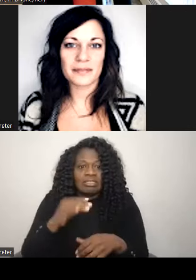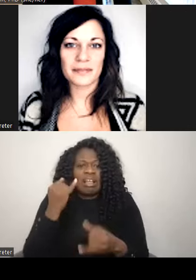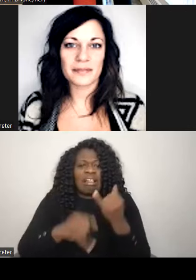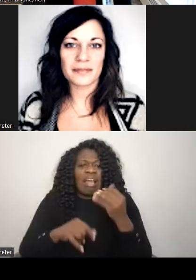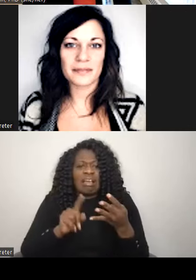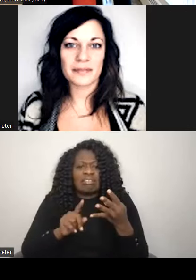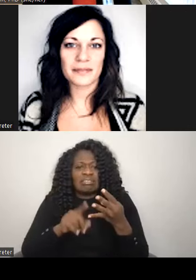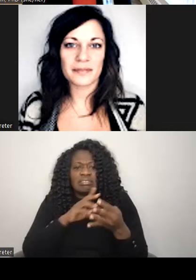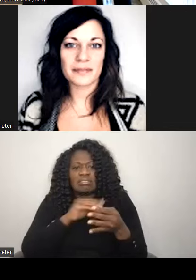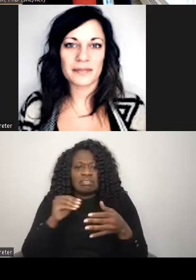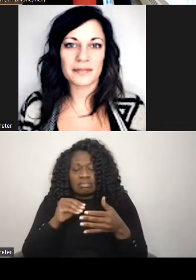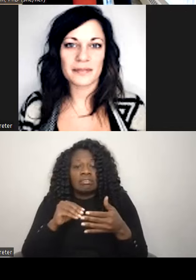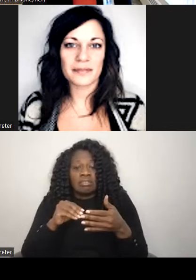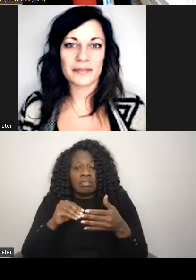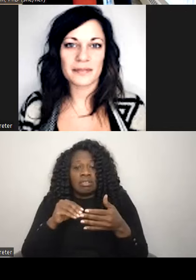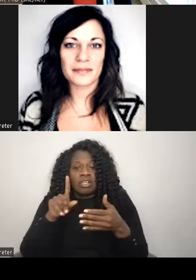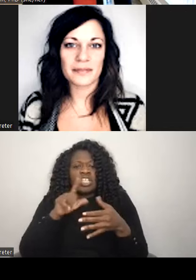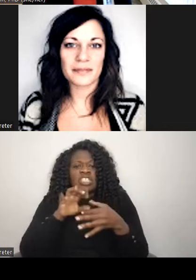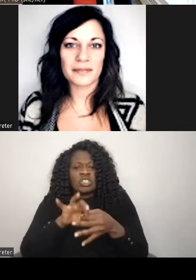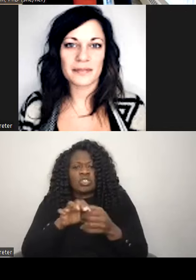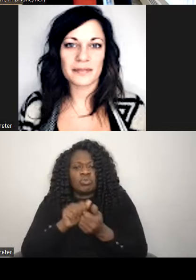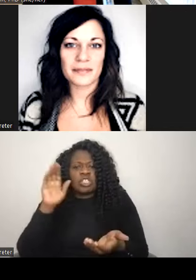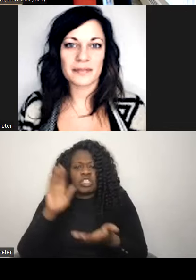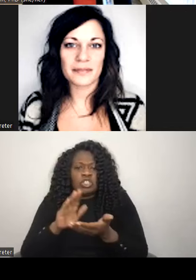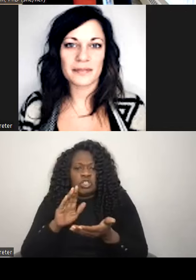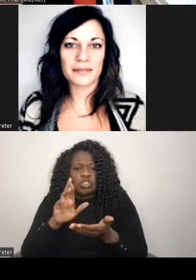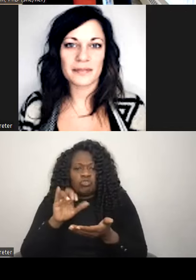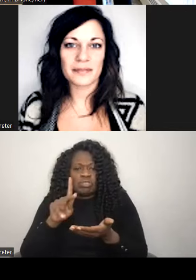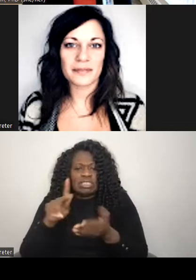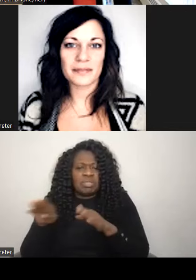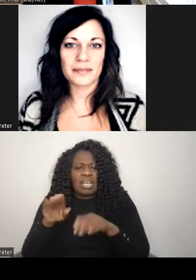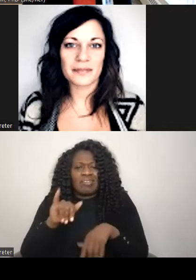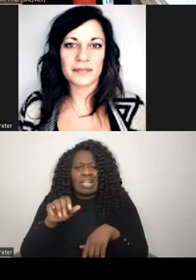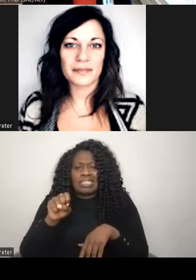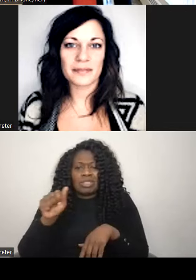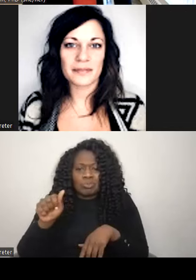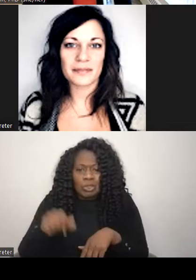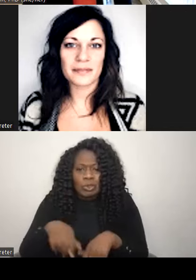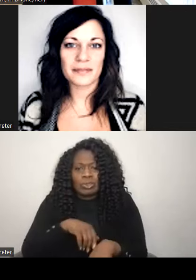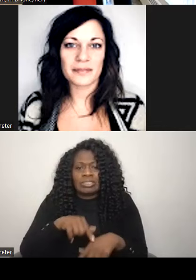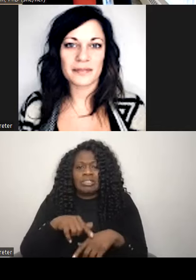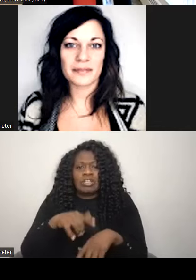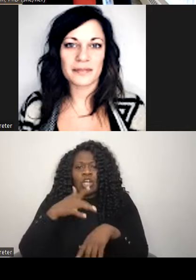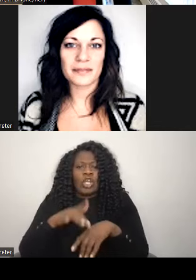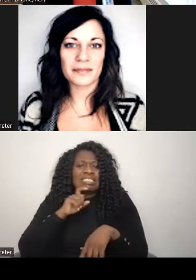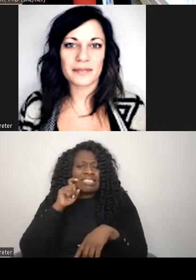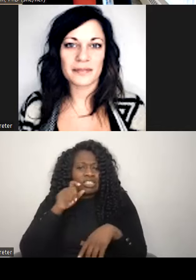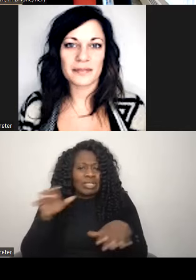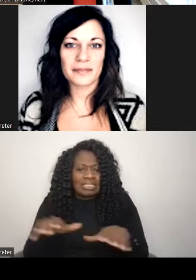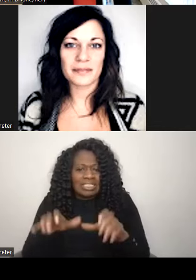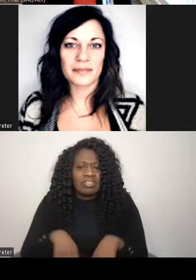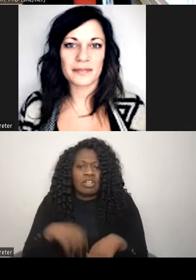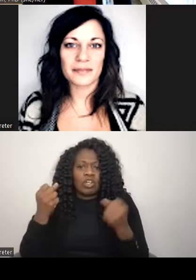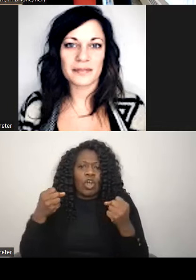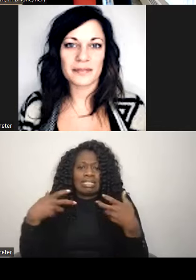our adolescents, there's an association with reduced risky behaviors, including substance use, early sexual activity, car accidents,